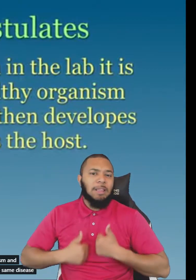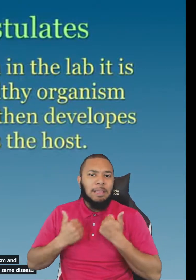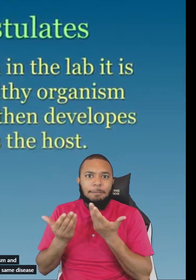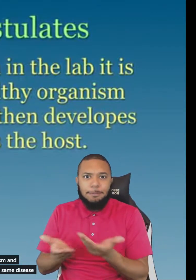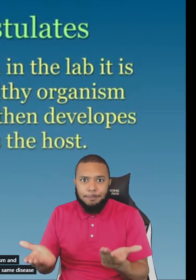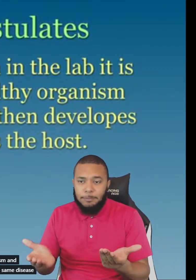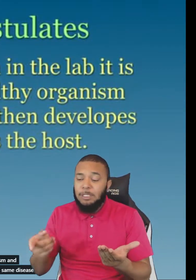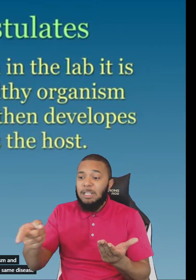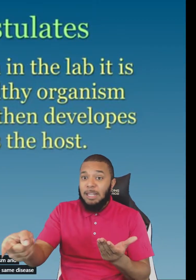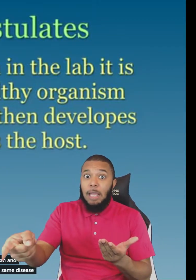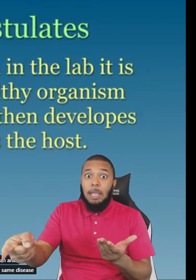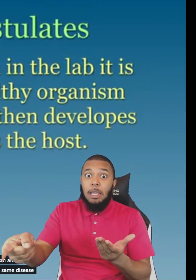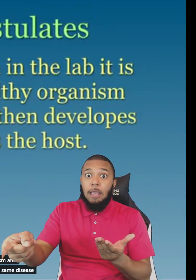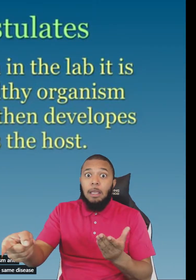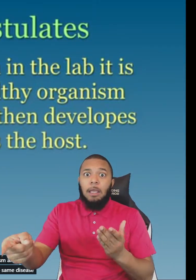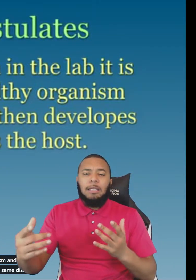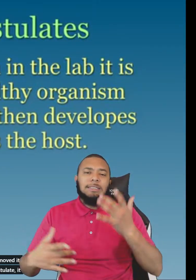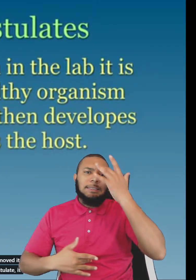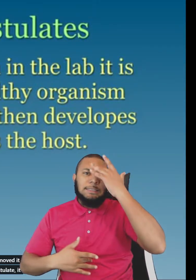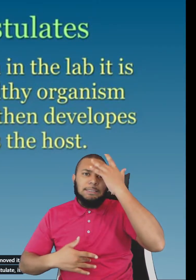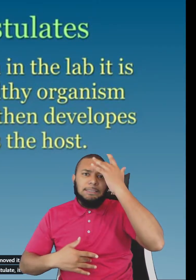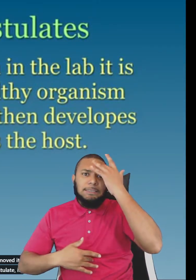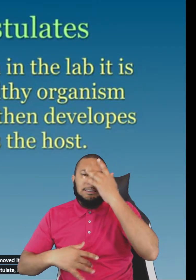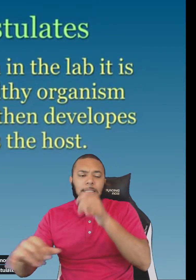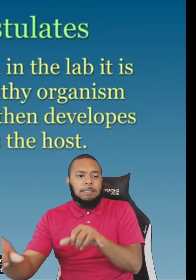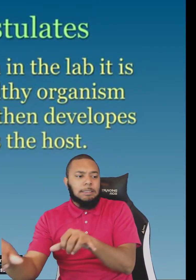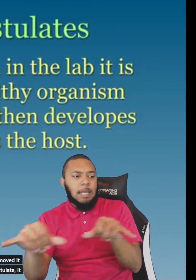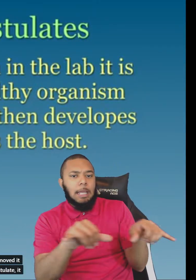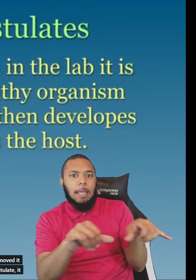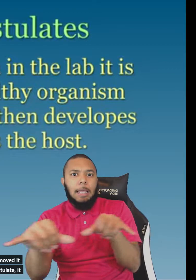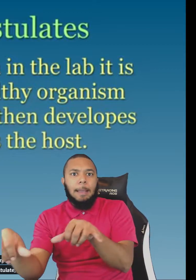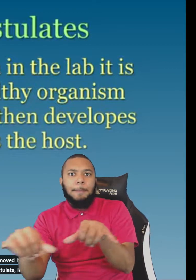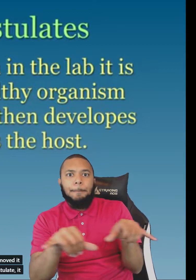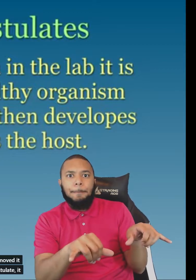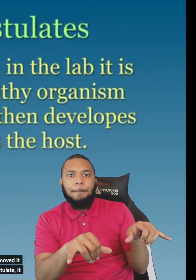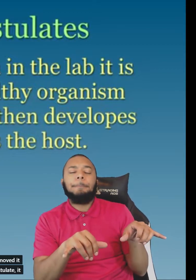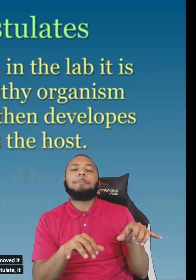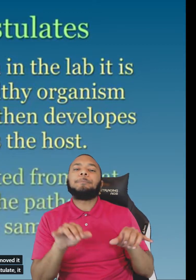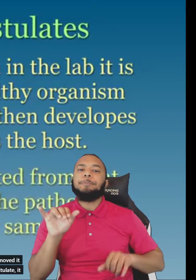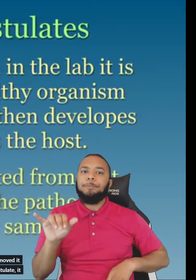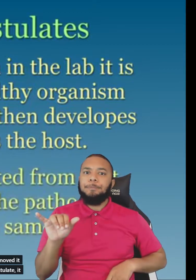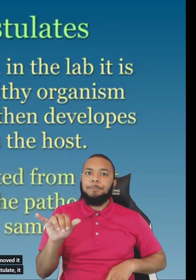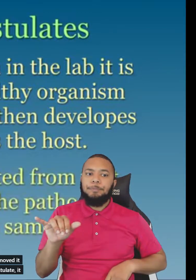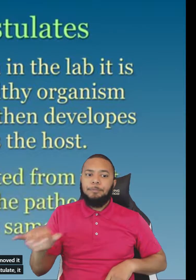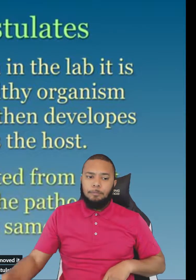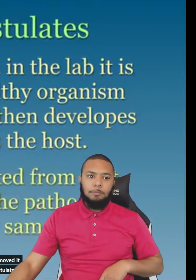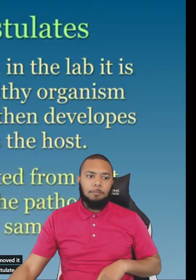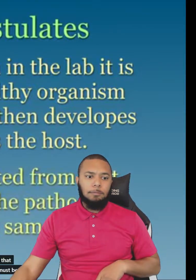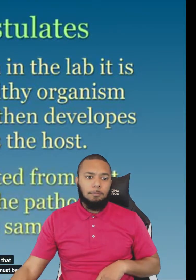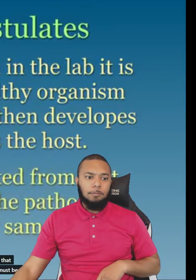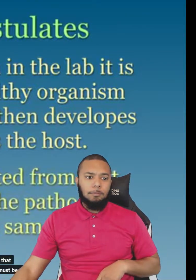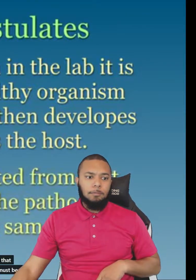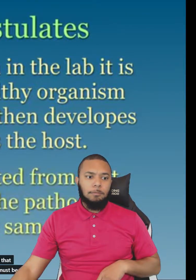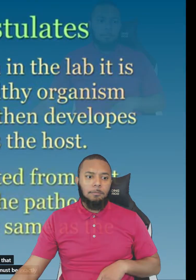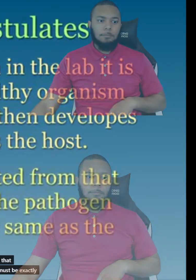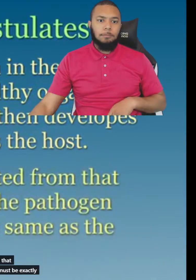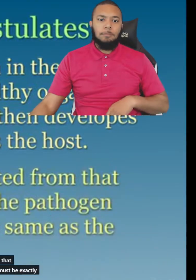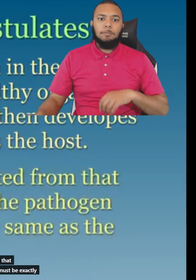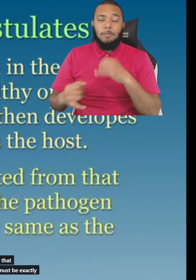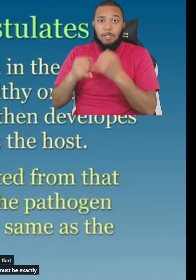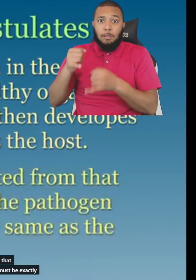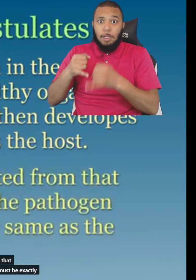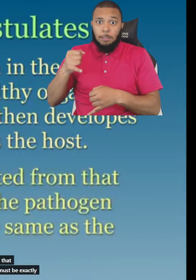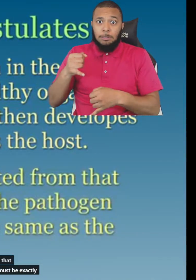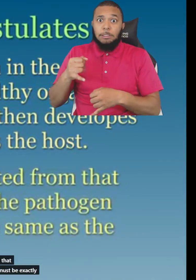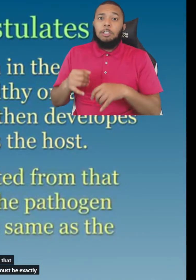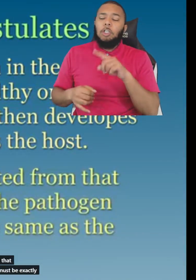then develops the same disease that the person that we removed it from. And then the last postulate, it has to be isolated from